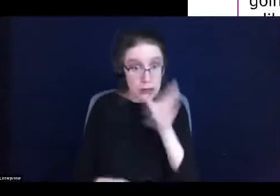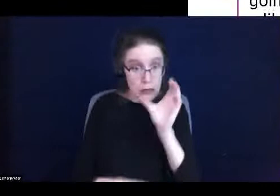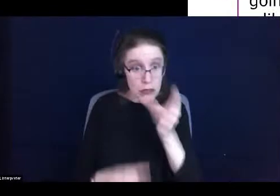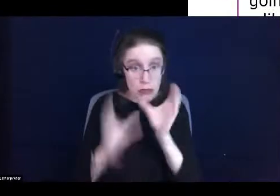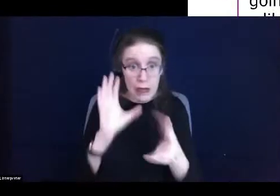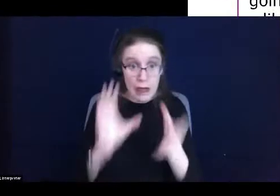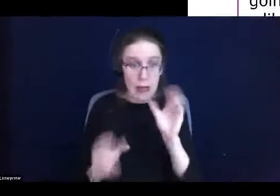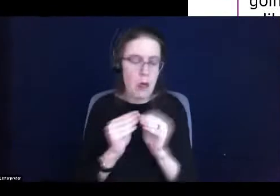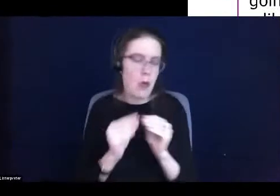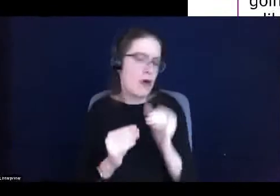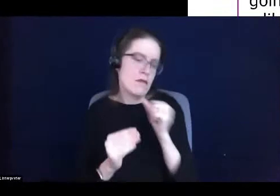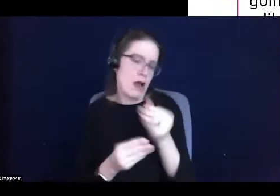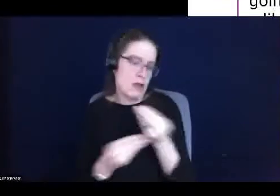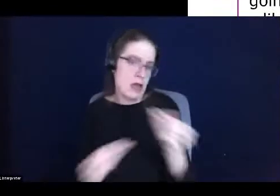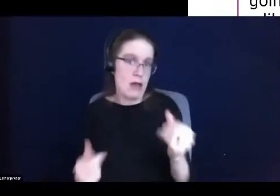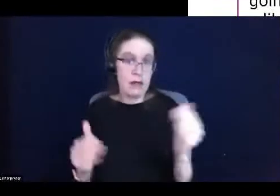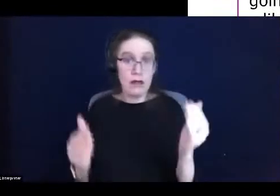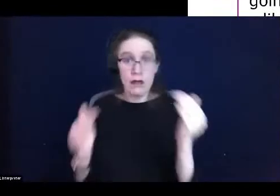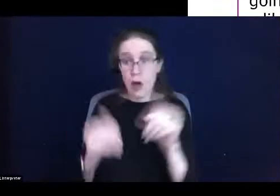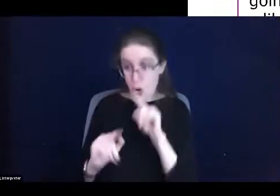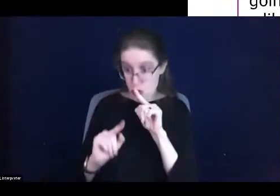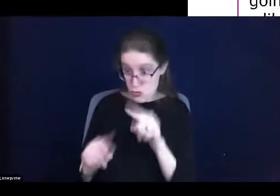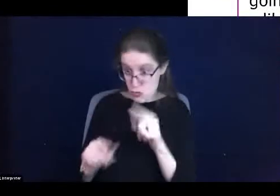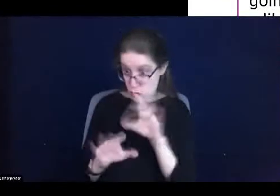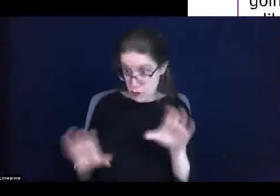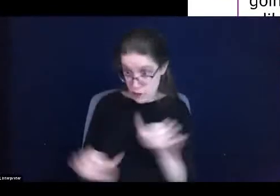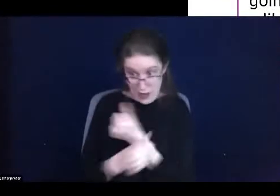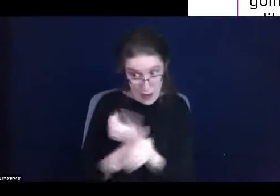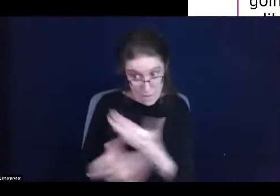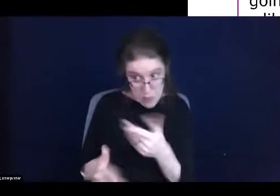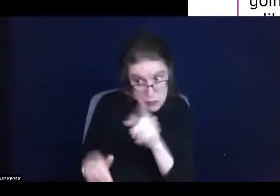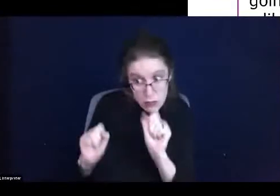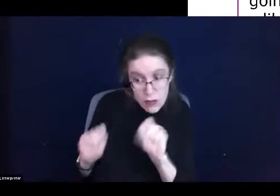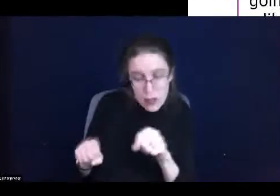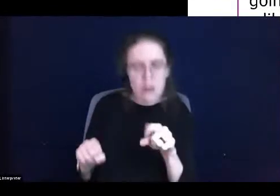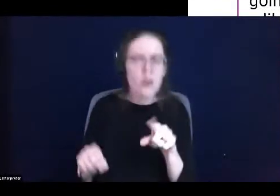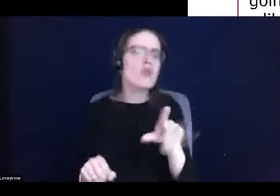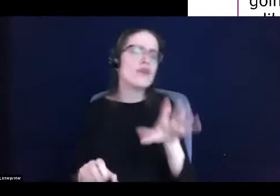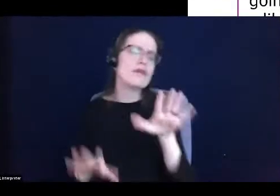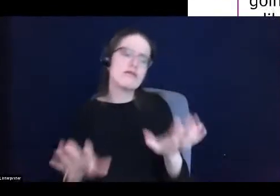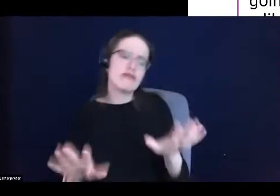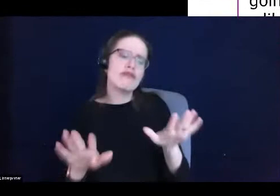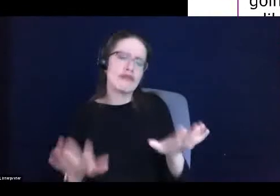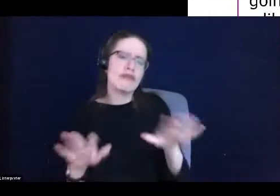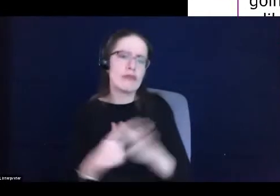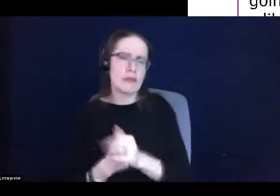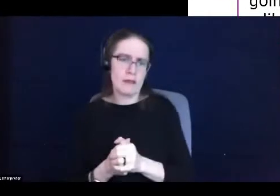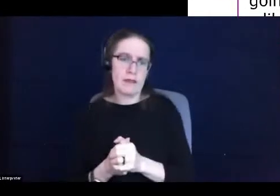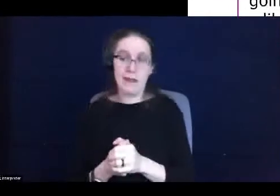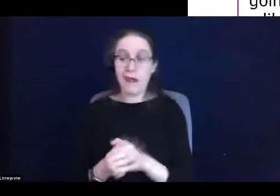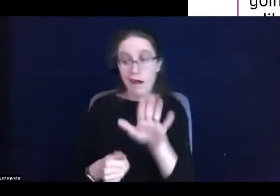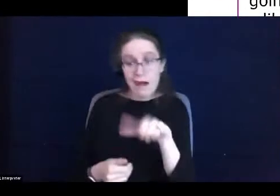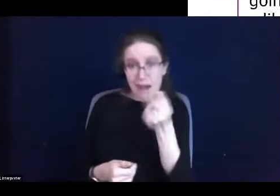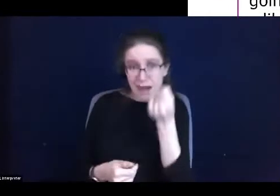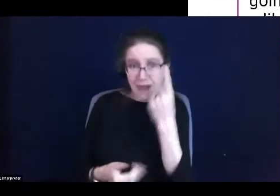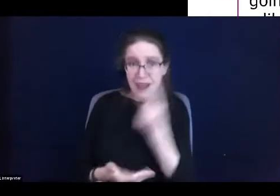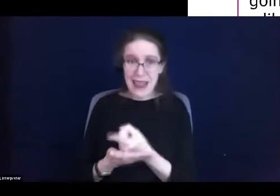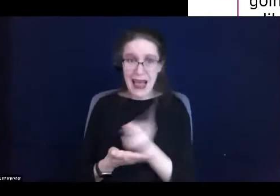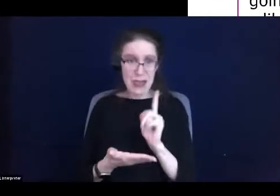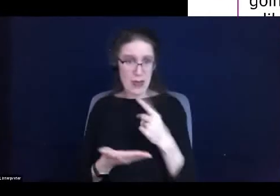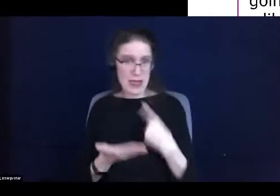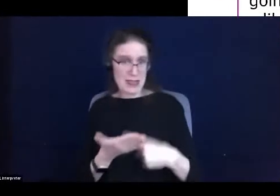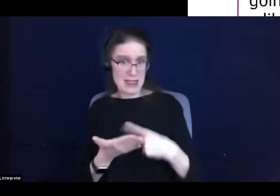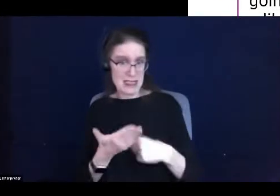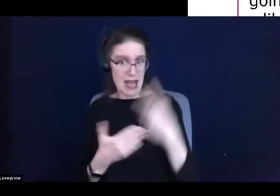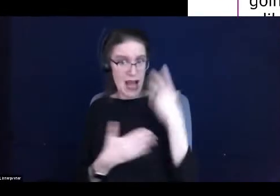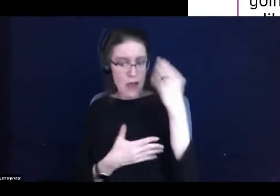you sure you've done everything you can? You just need to calm down. Last week, we talked about going outside more. It sounds like you're